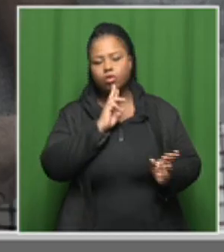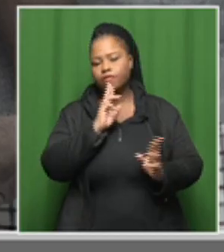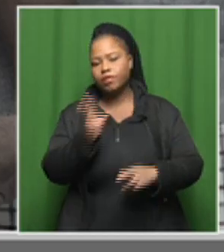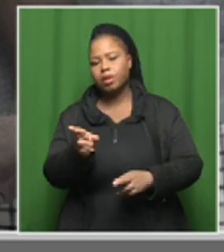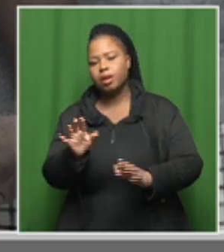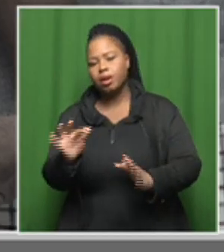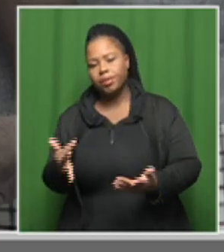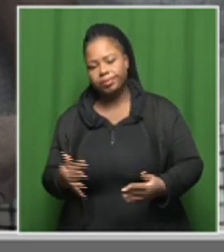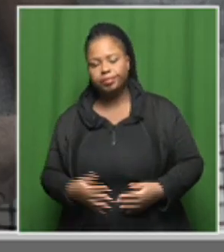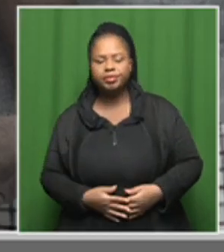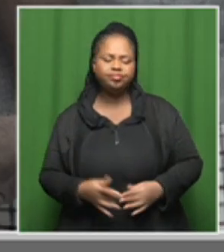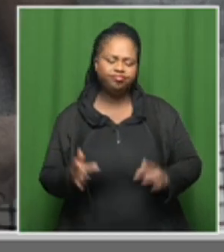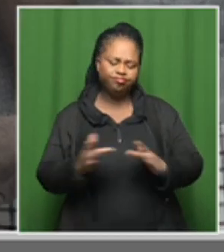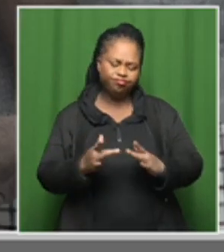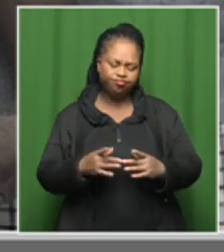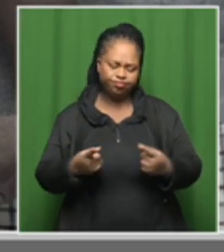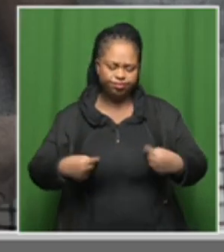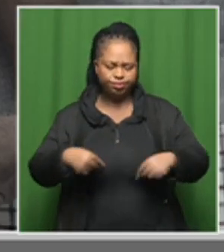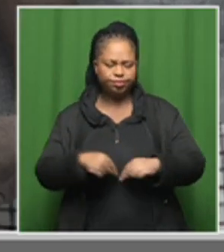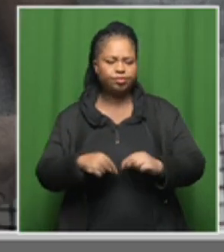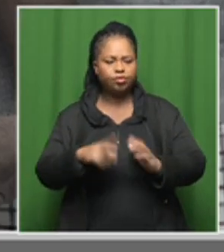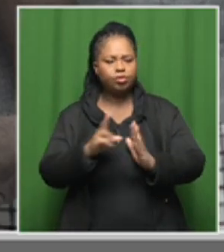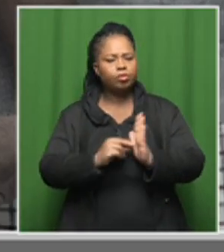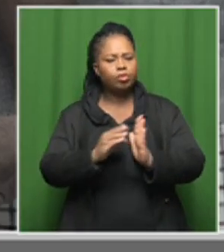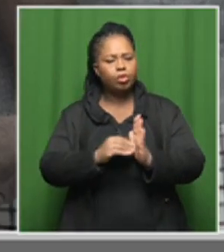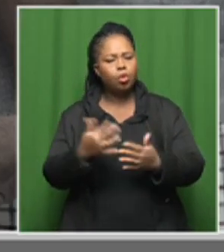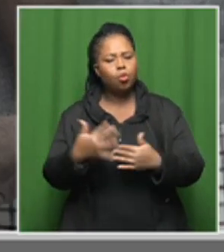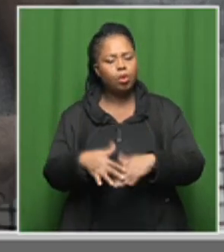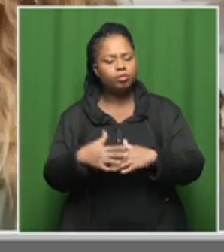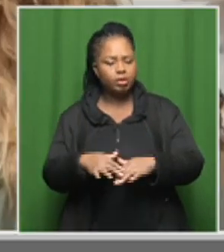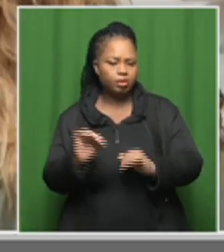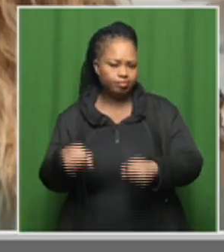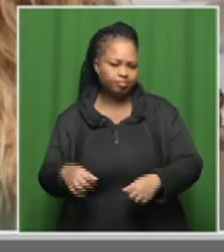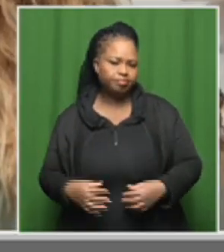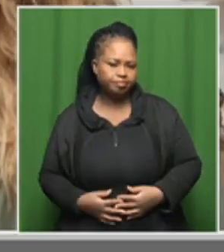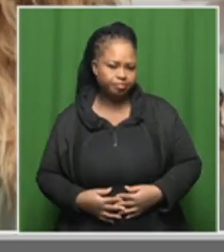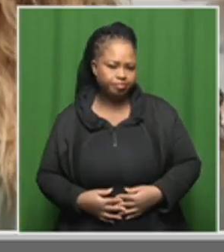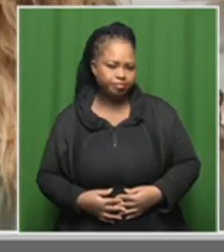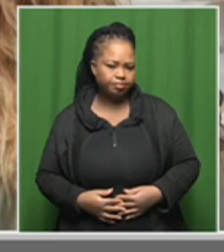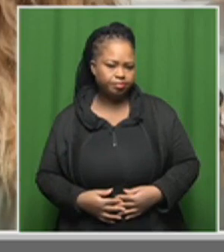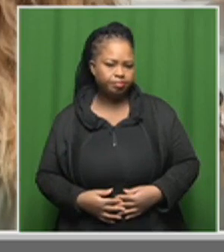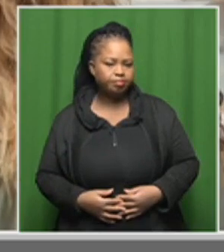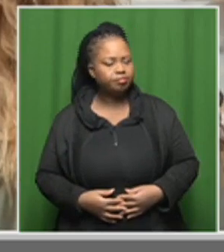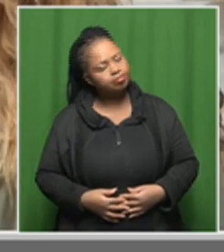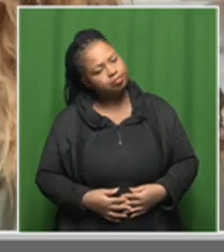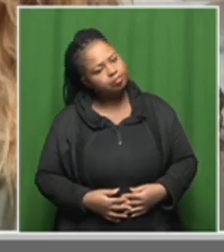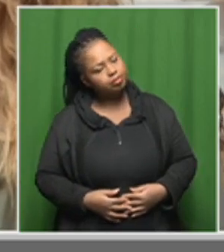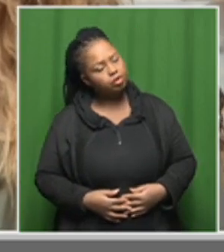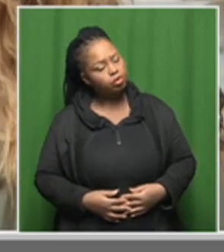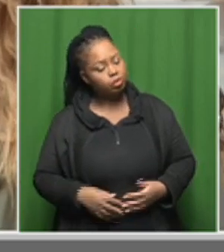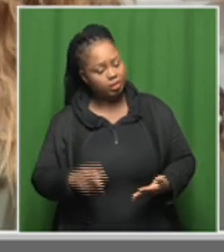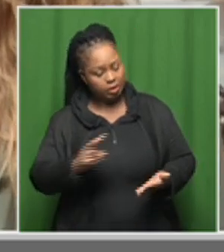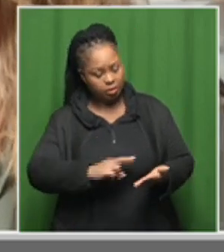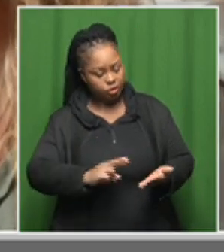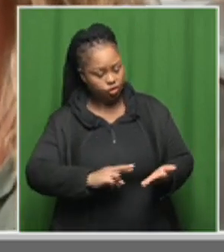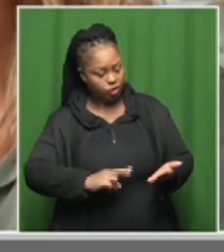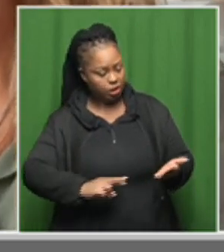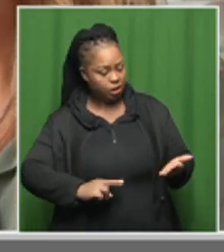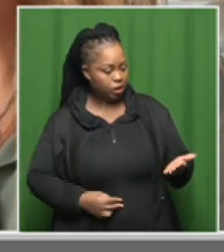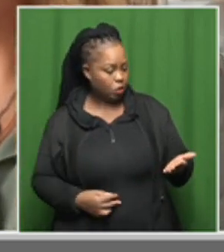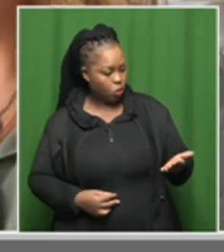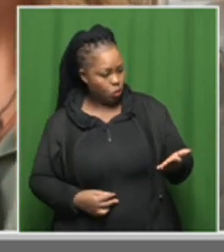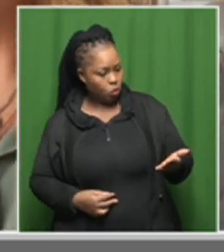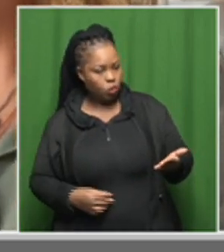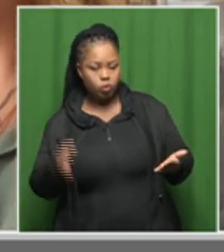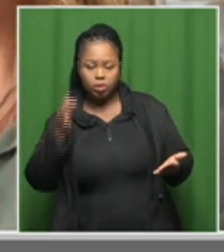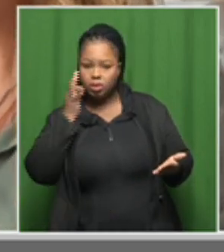welcome to either contact us or download it off our website. Yeah, I'm reading some frightening statistics that you've supplied to us. It's